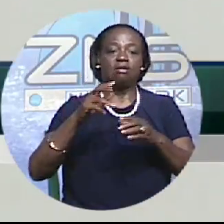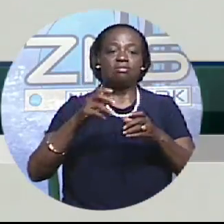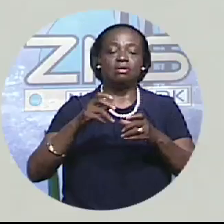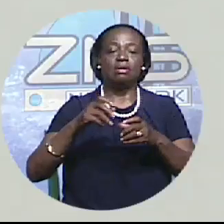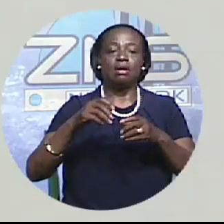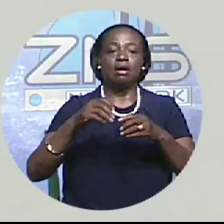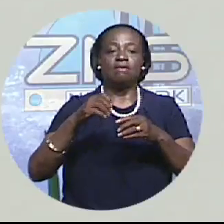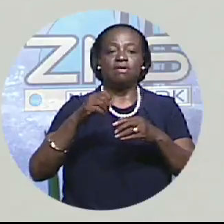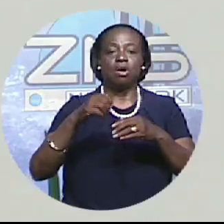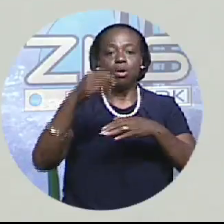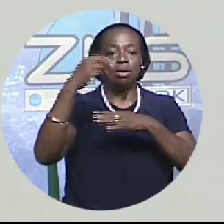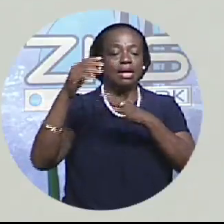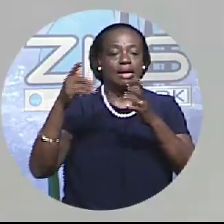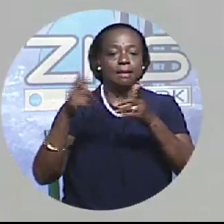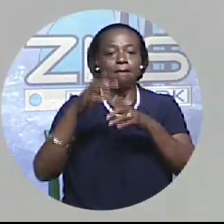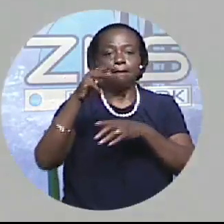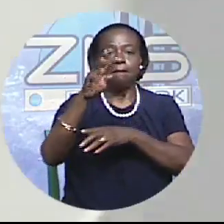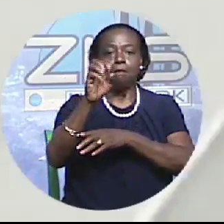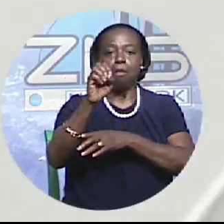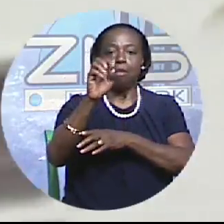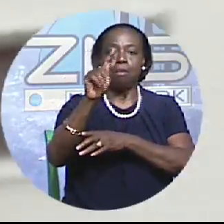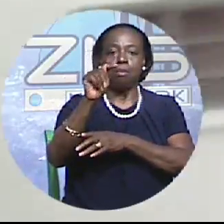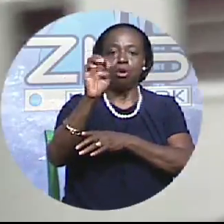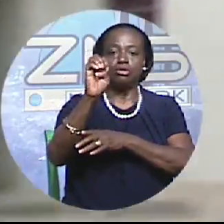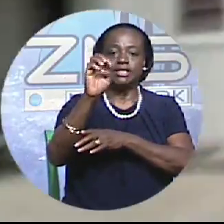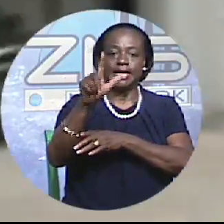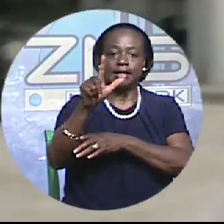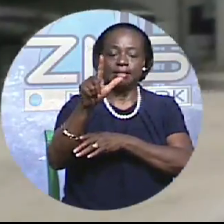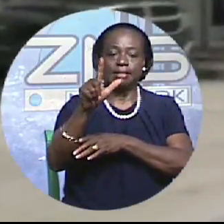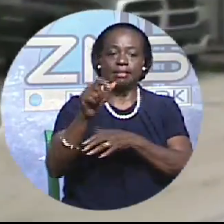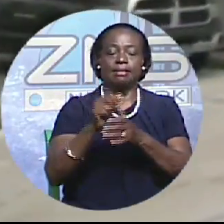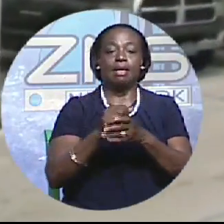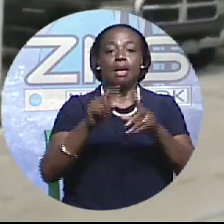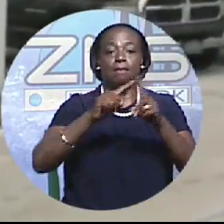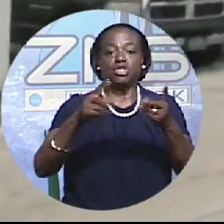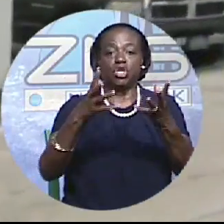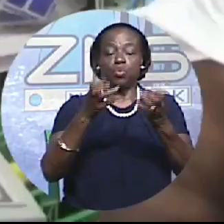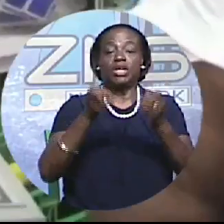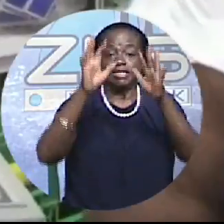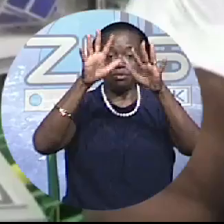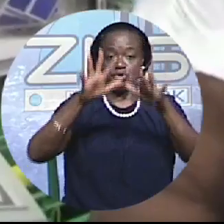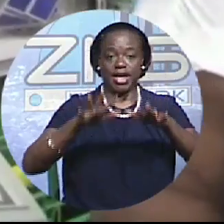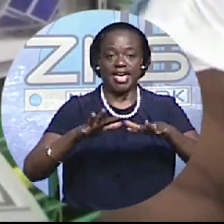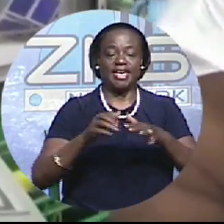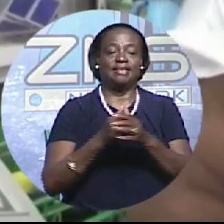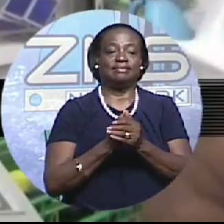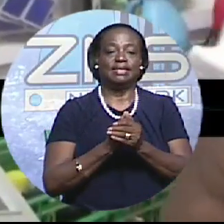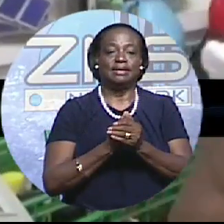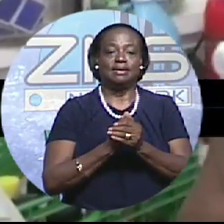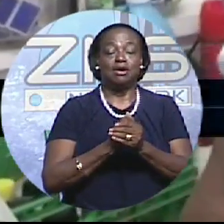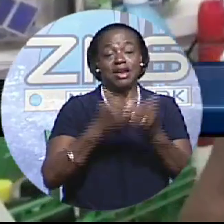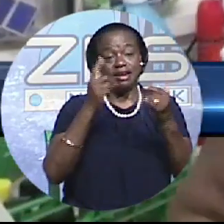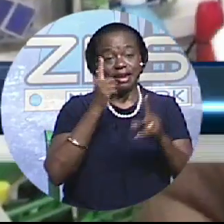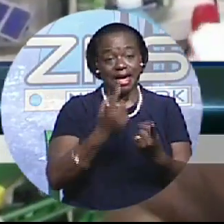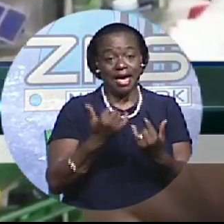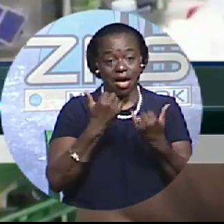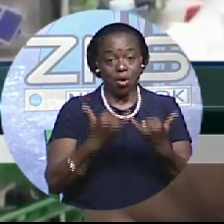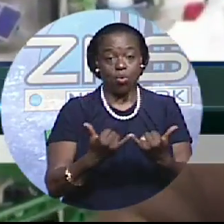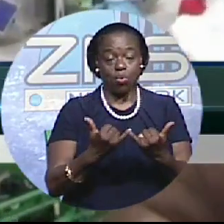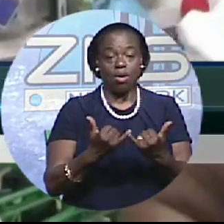this time. However, she did want the weather to parch the dry land. Right now, my rainwater tank is on